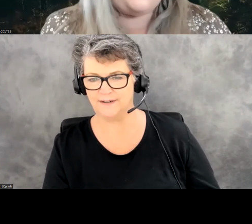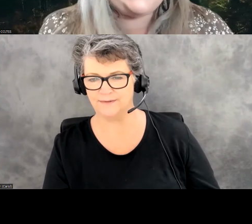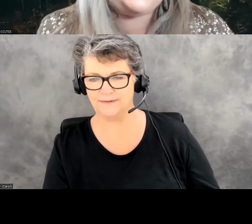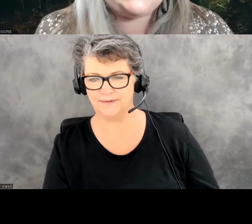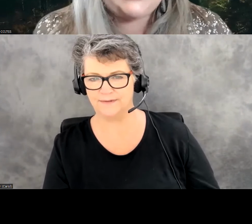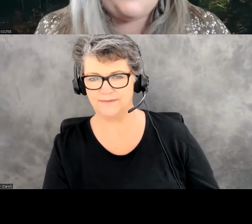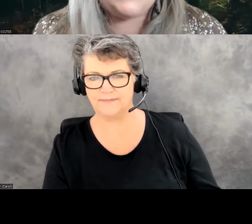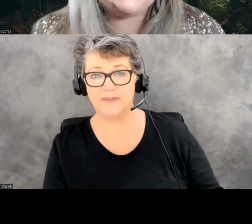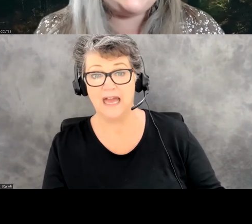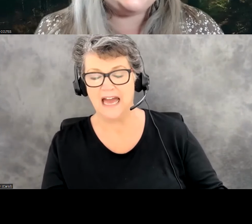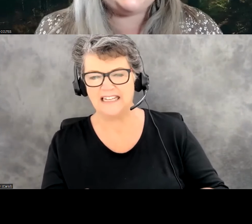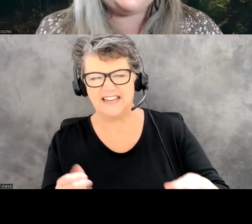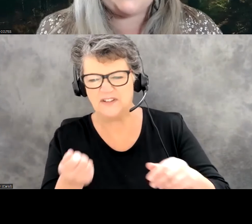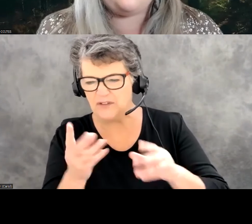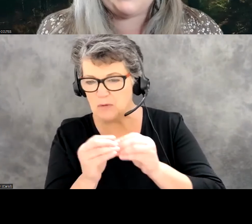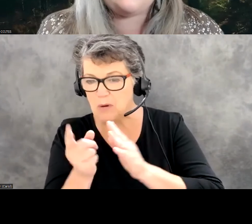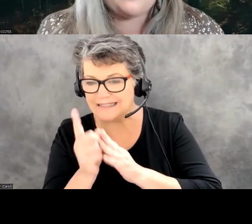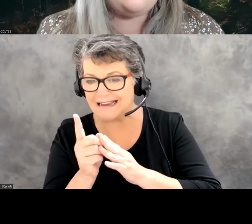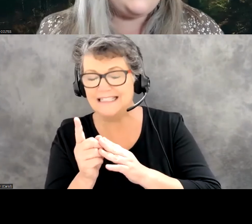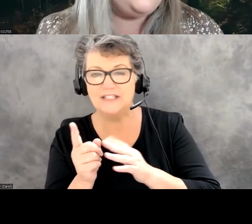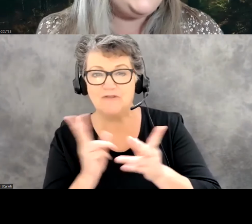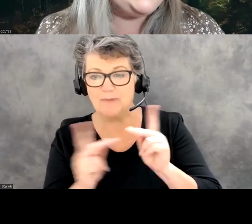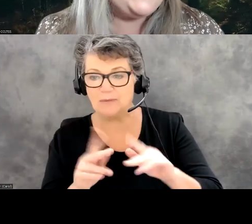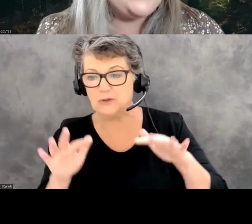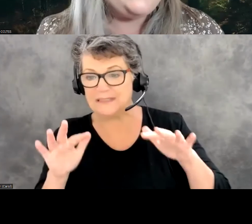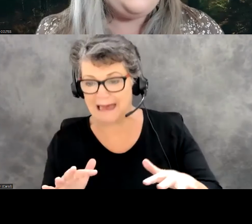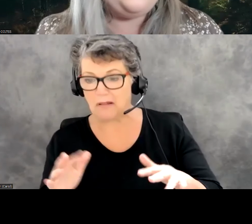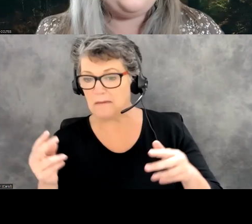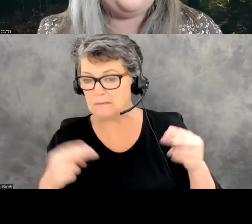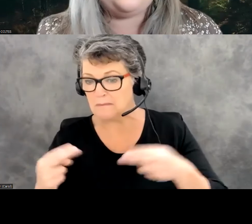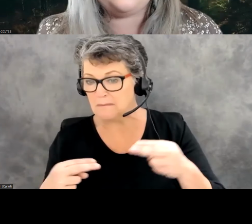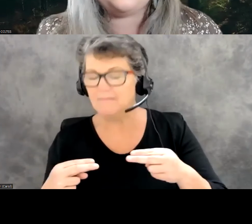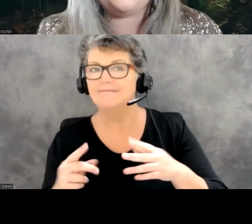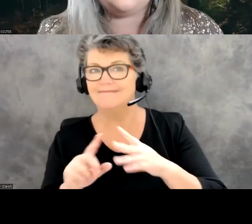We're going to give everybody just a couple more seconds to settle in, and then we'll get started.